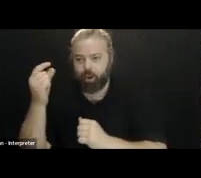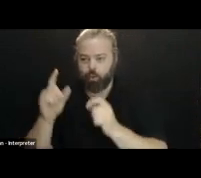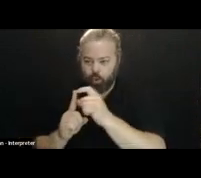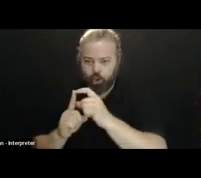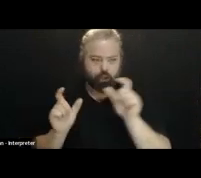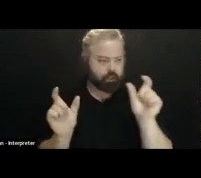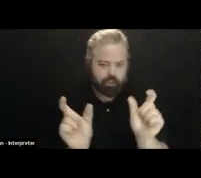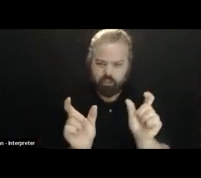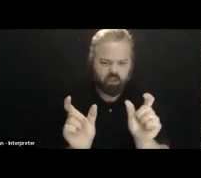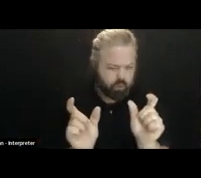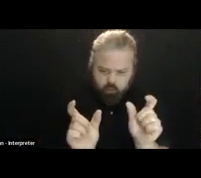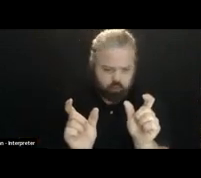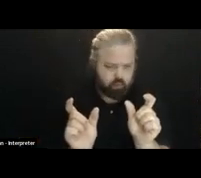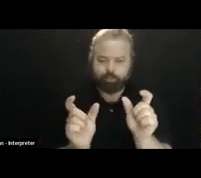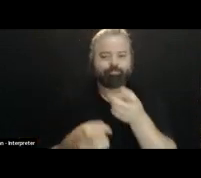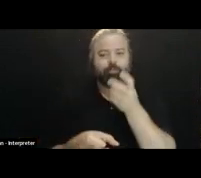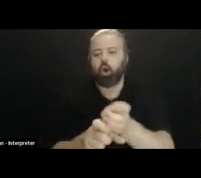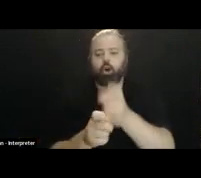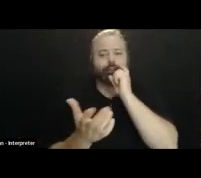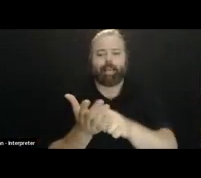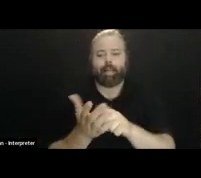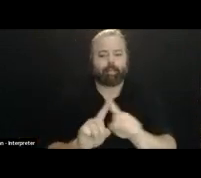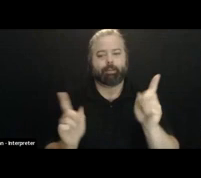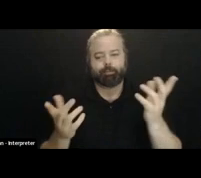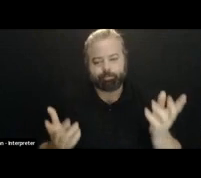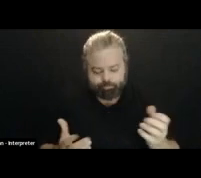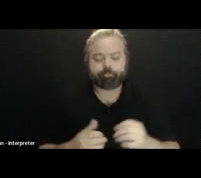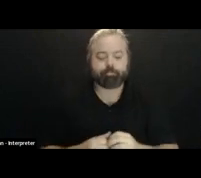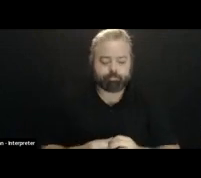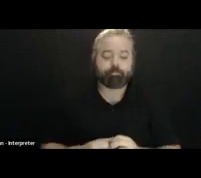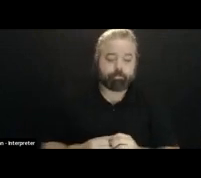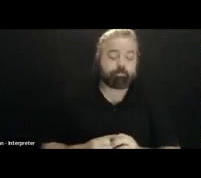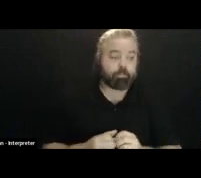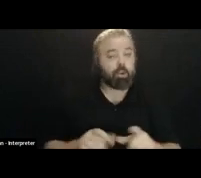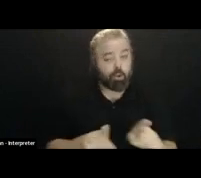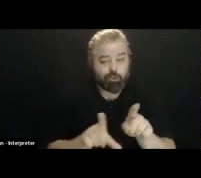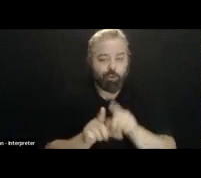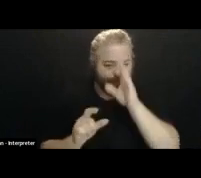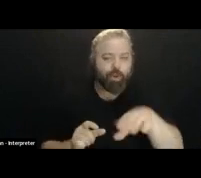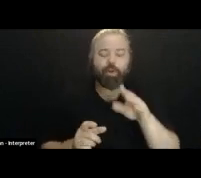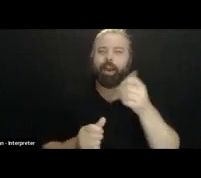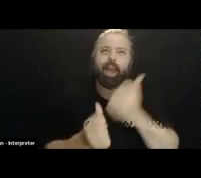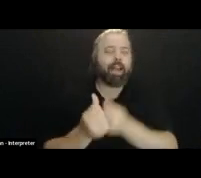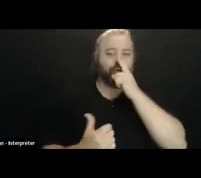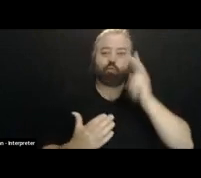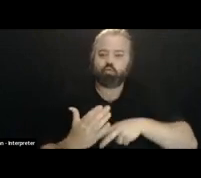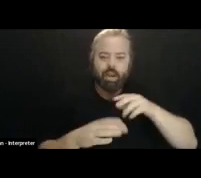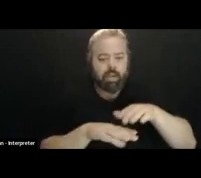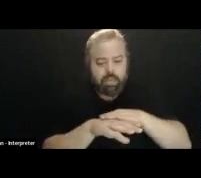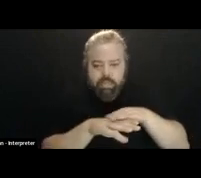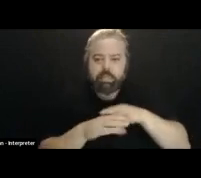those differences. We also know that everyone is skimming. People are reading fast. People are reading on their